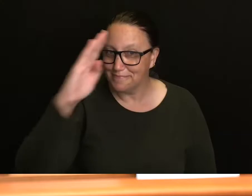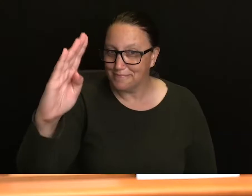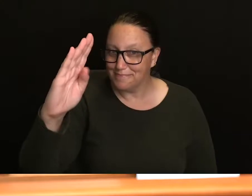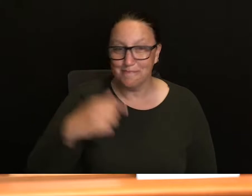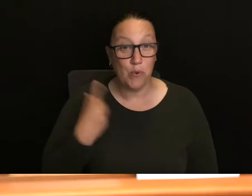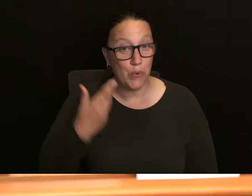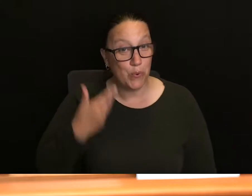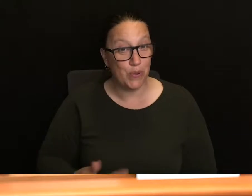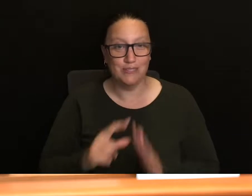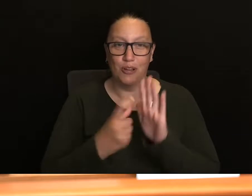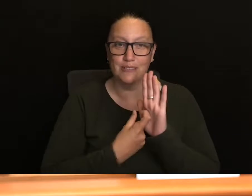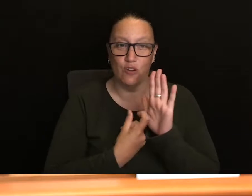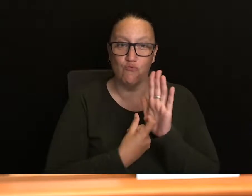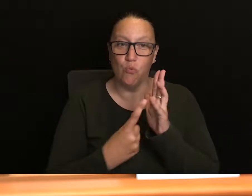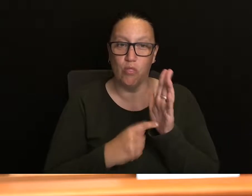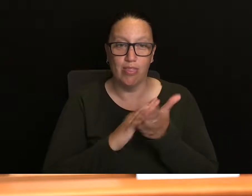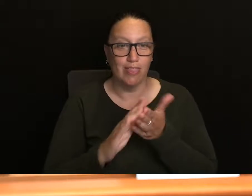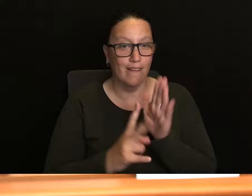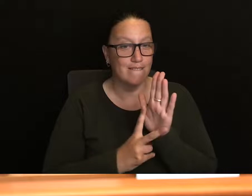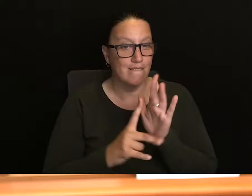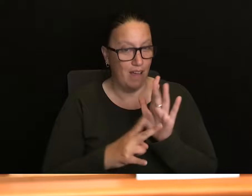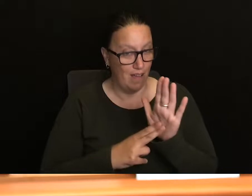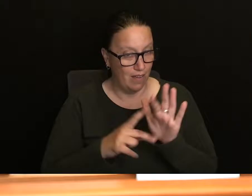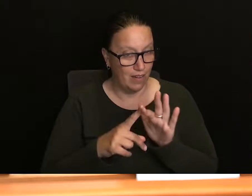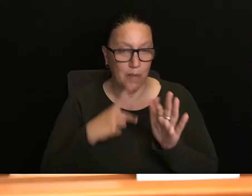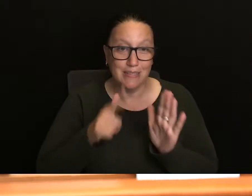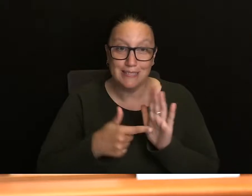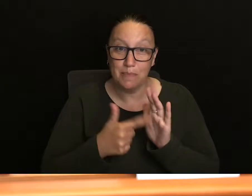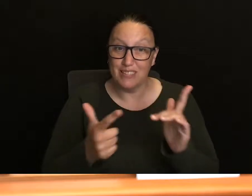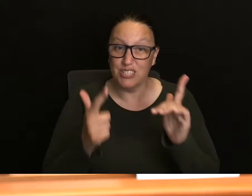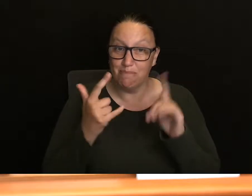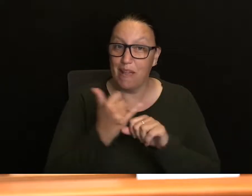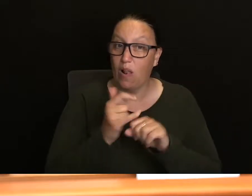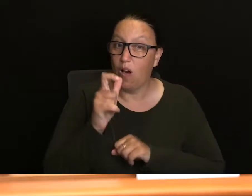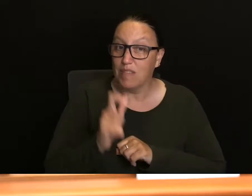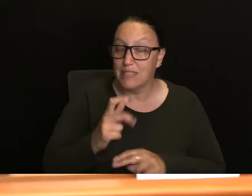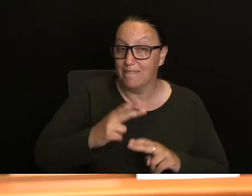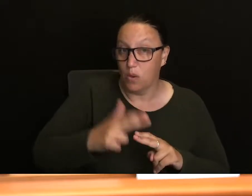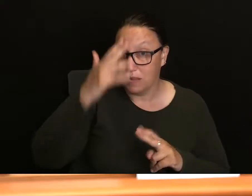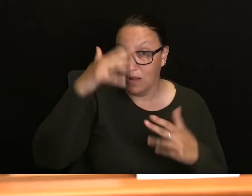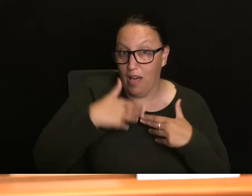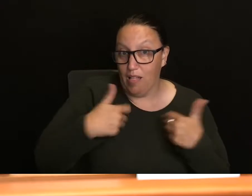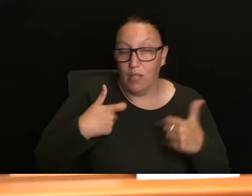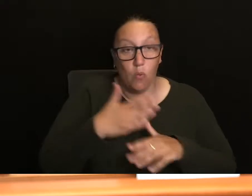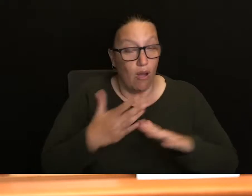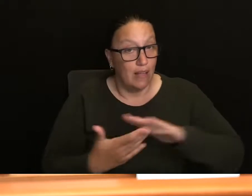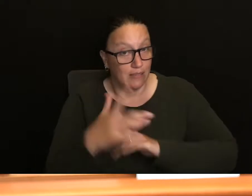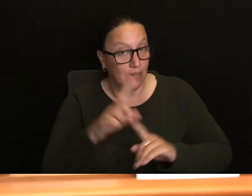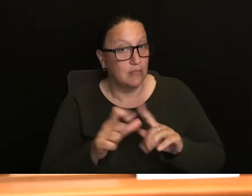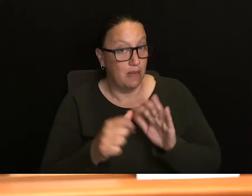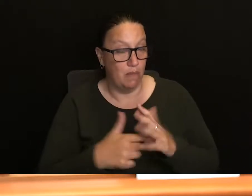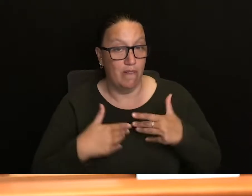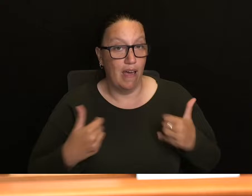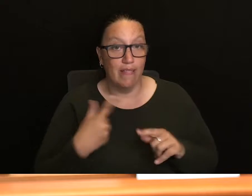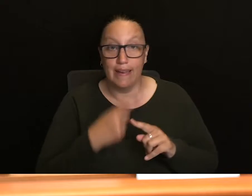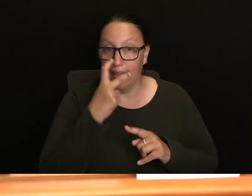Hello, my name is Dr. Ruth Vine and I'm the Deputy Chief Medical Officer for Mental Health with the Department of Health and Aged